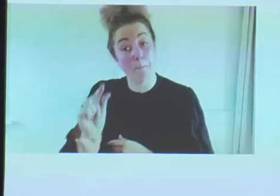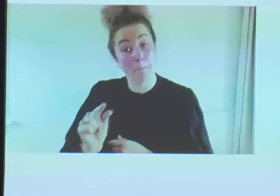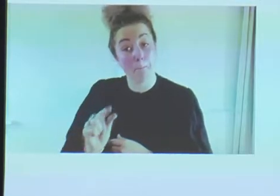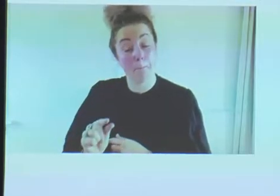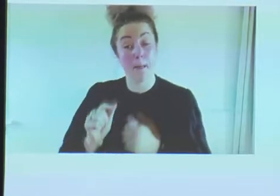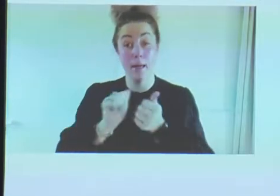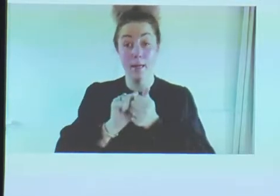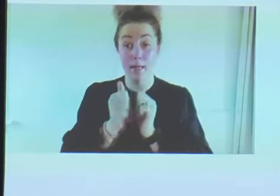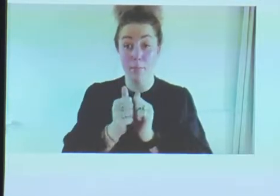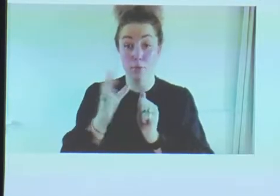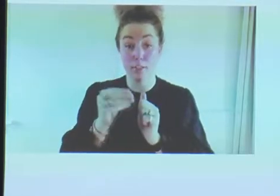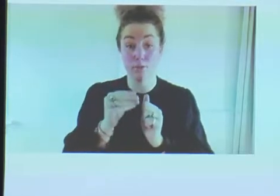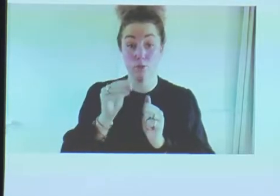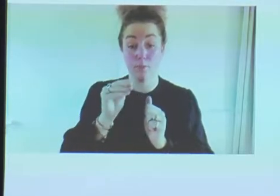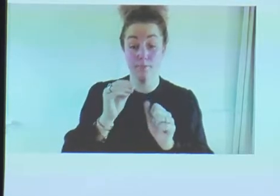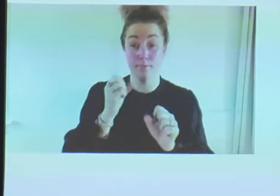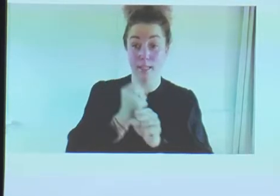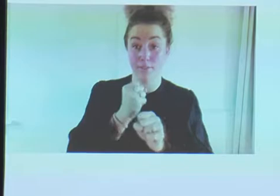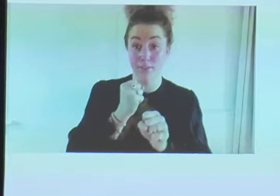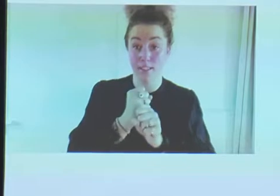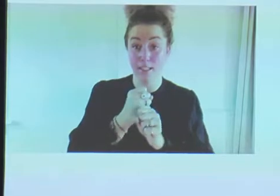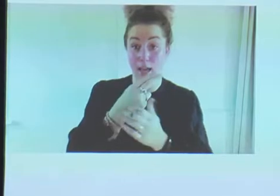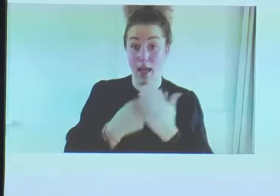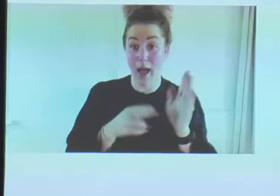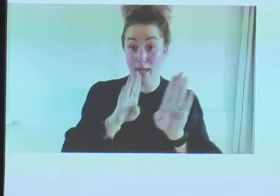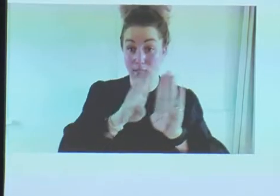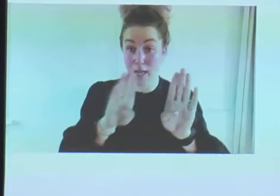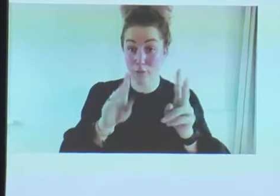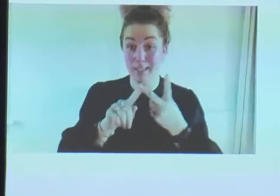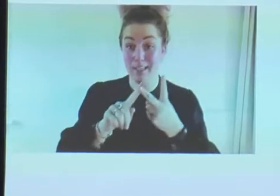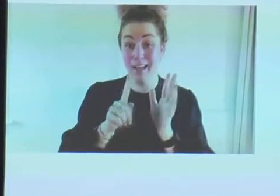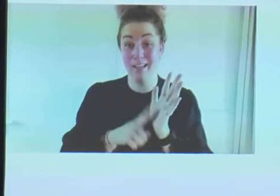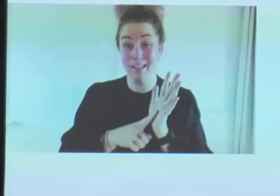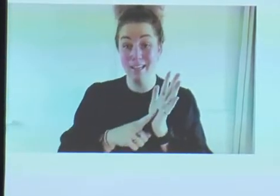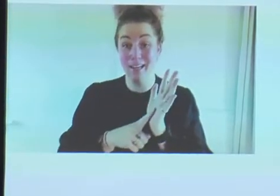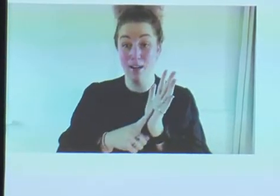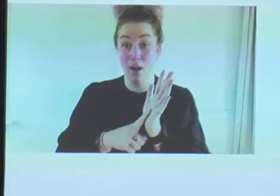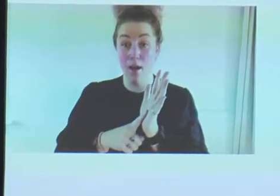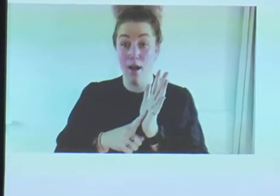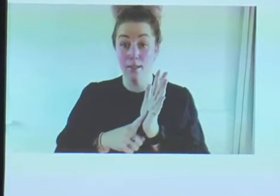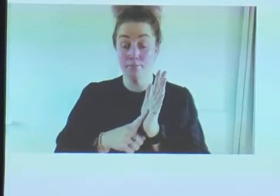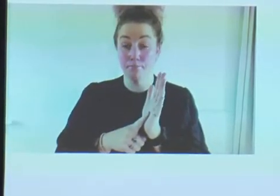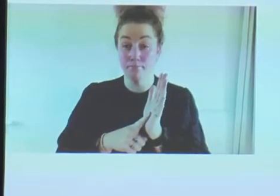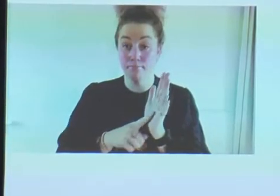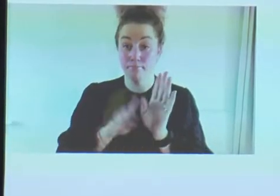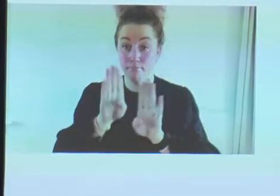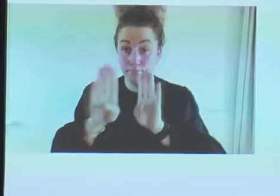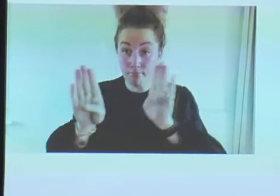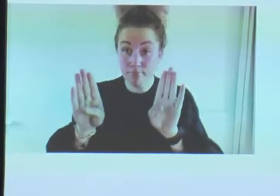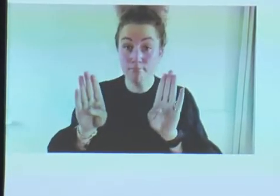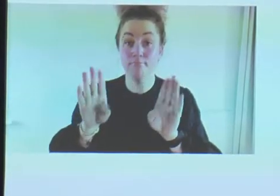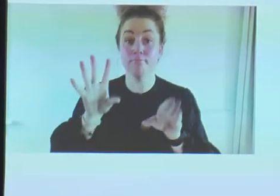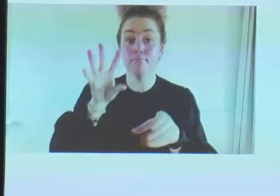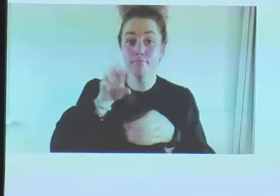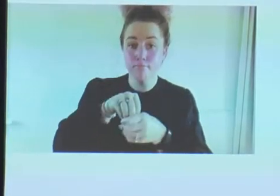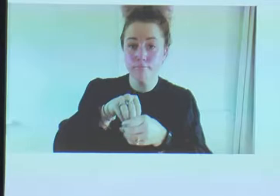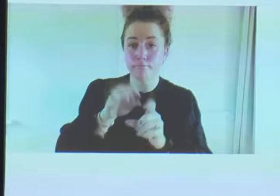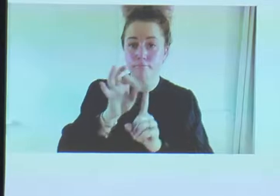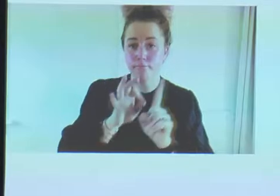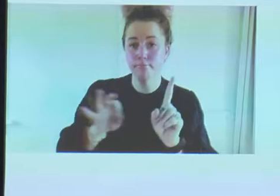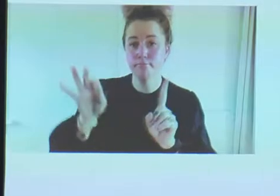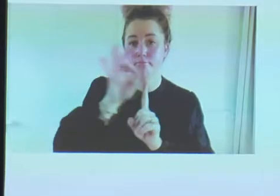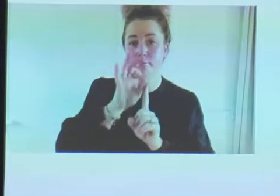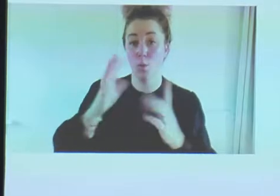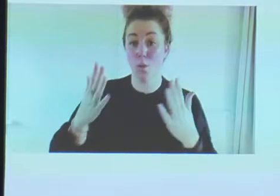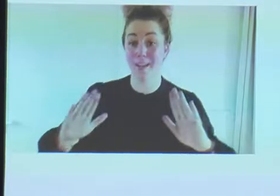collaboration between the Gazette Brewster art gallery and the Lynn Life Center to support Pacifica Arts development and engagement in the taranaki